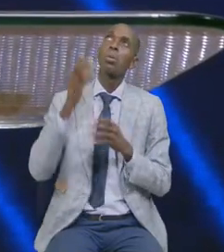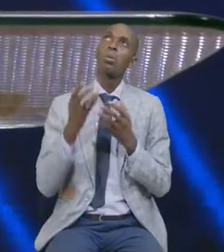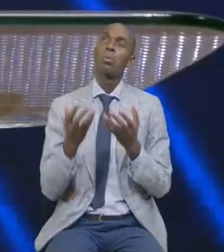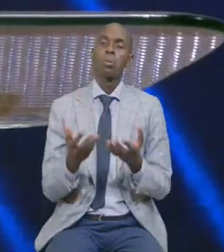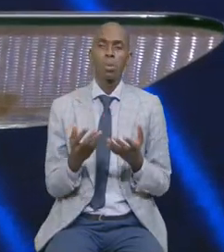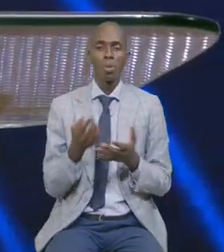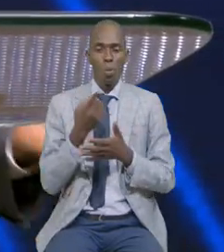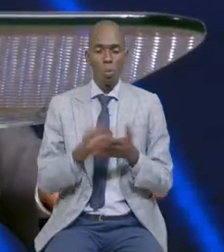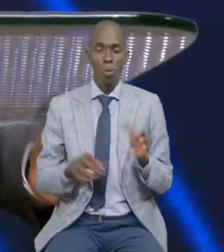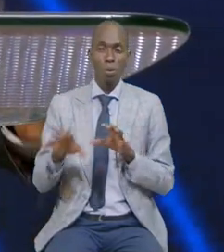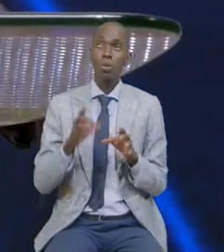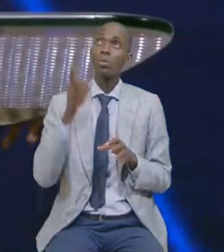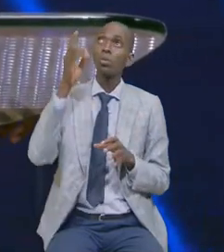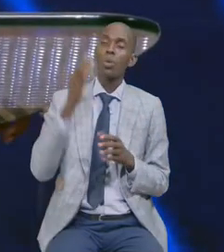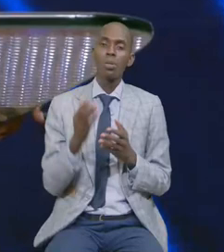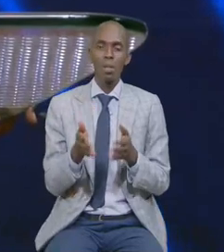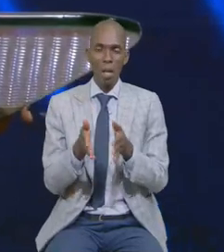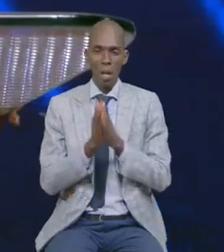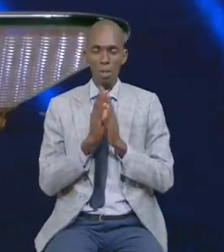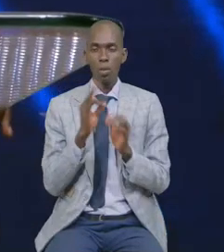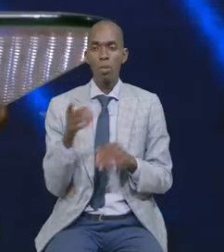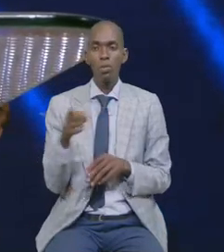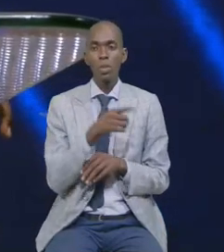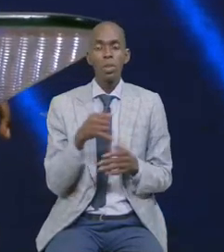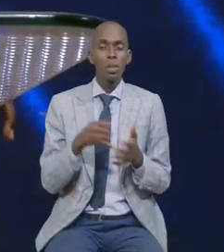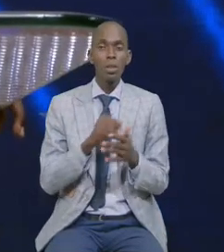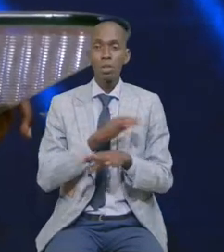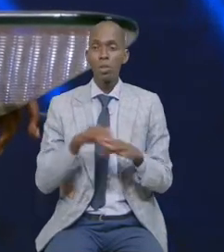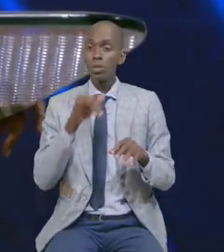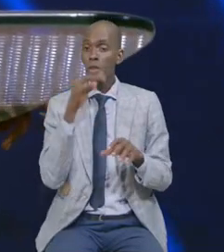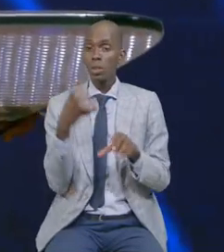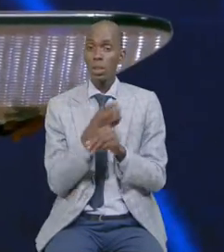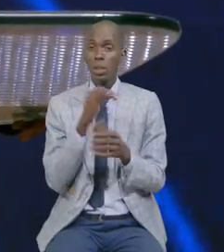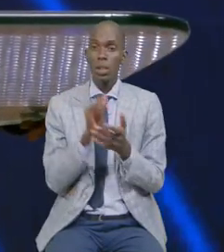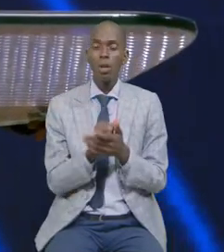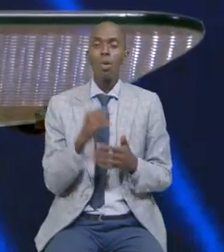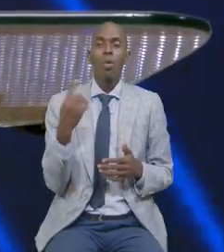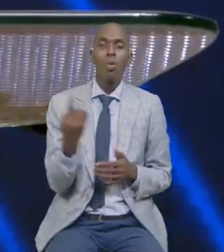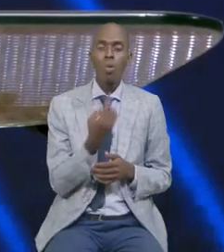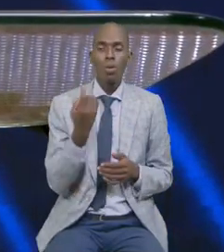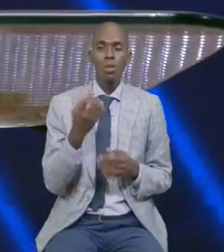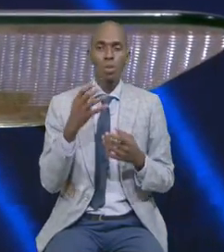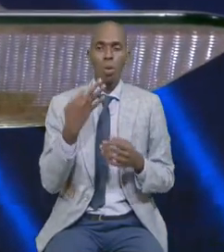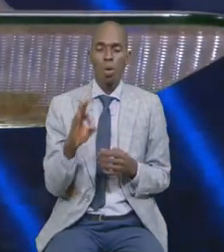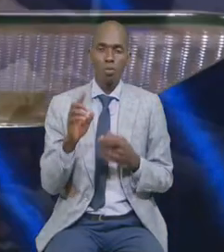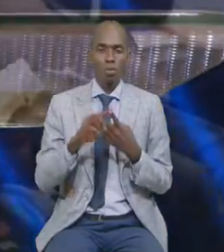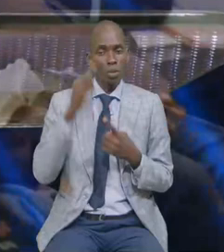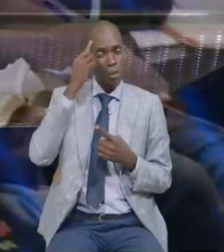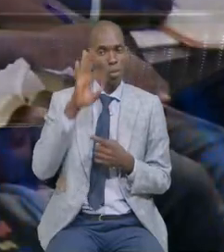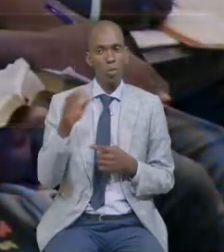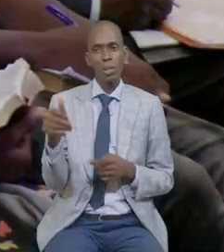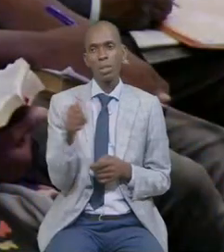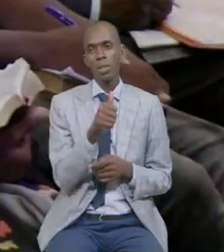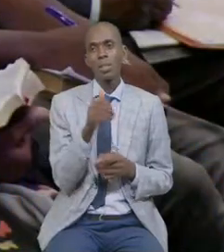God desire? And what does God demand? It doesn't take that. Only that you think of yourself.